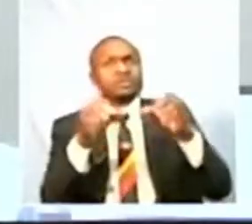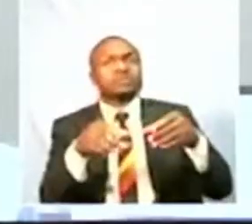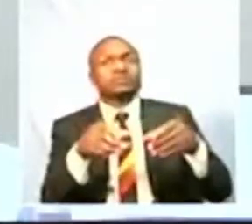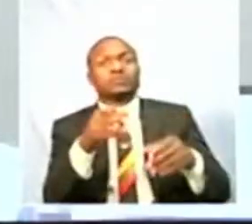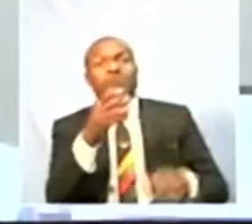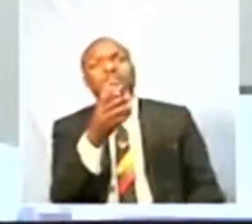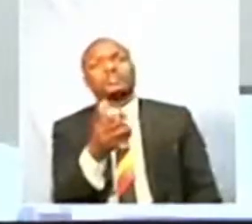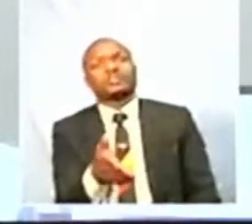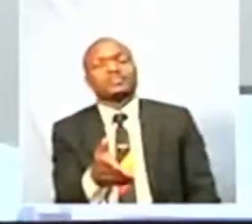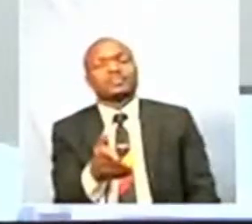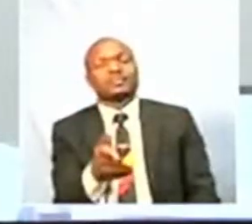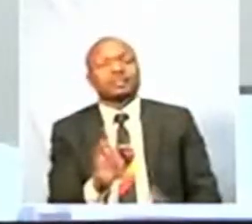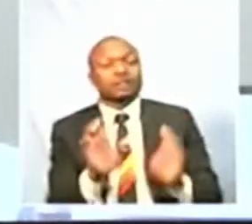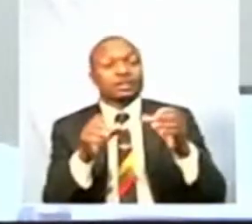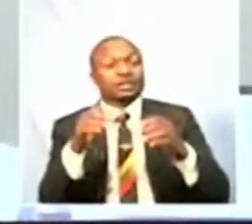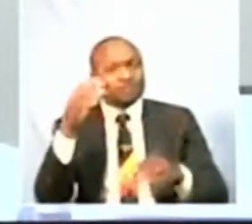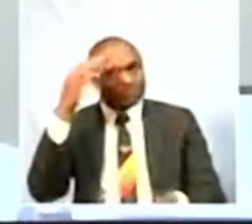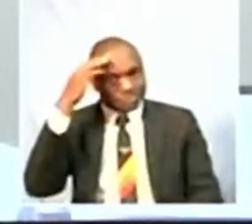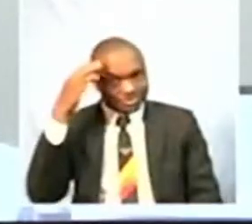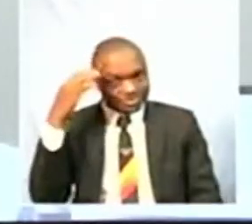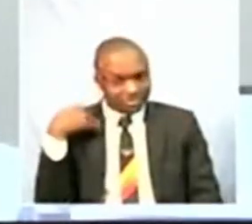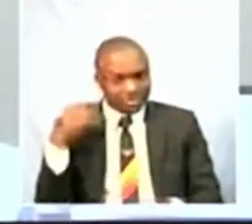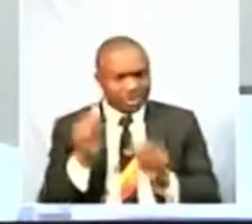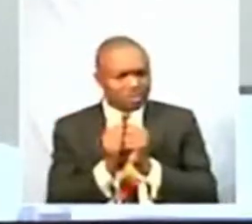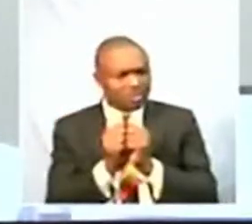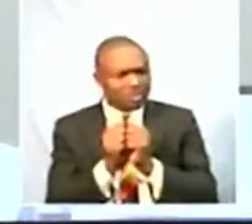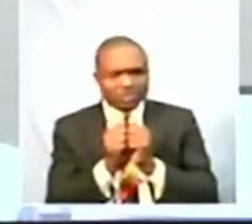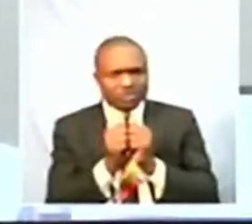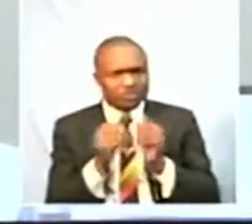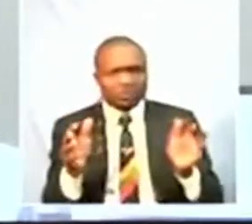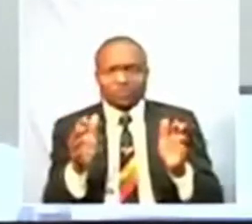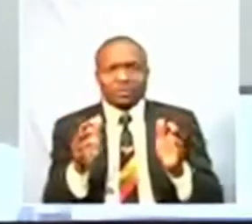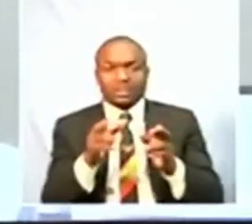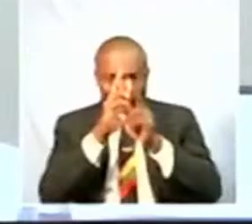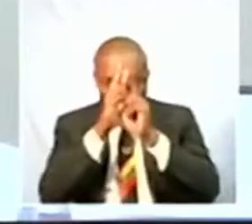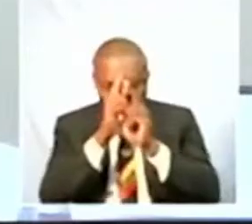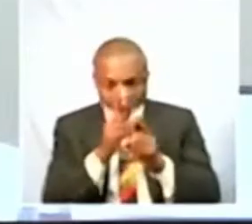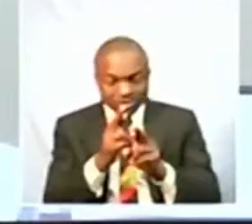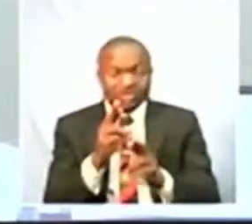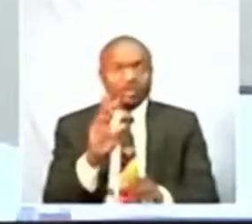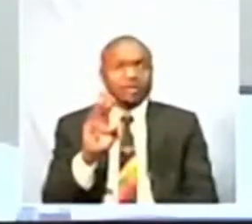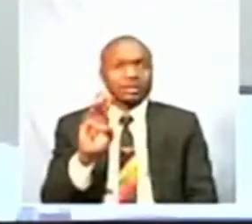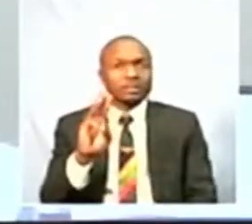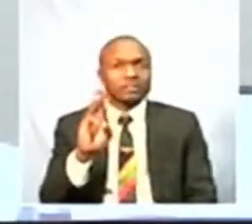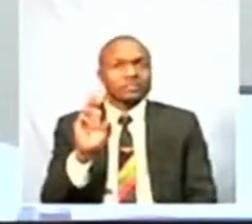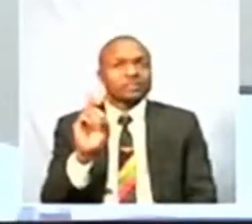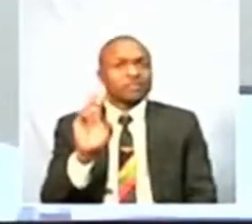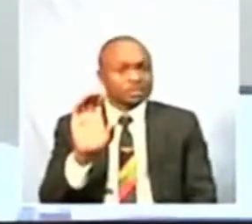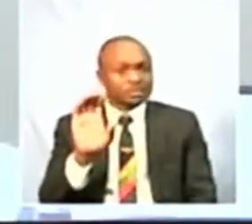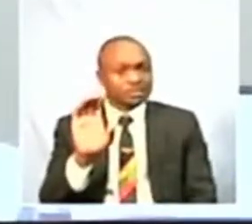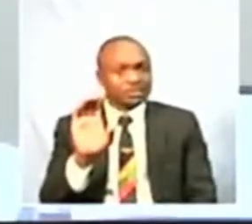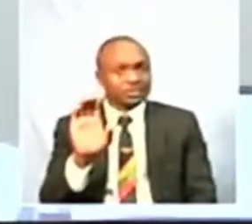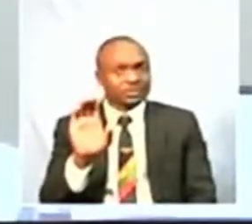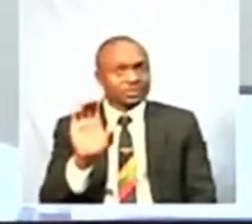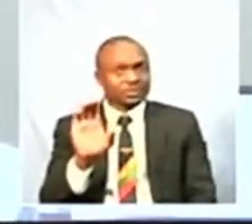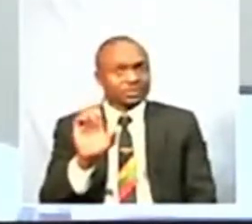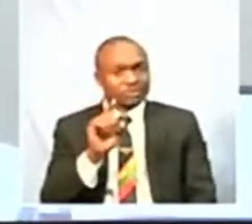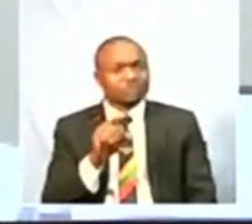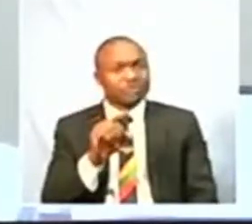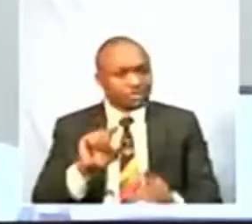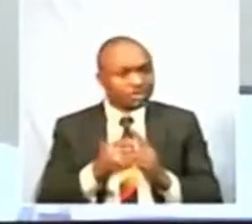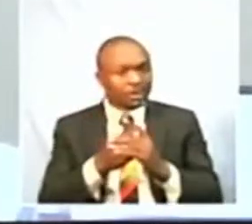there, in the council offices, without regard to the WDCs. Then you start deciding on